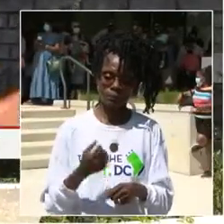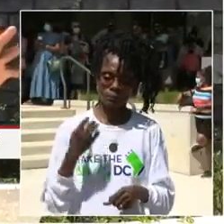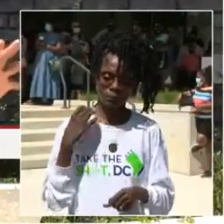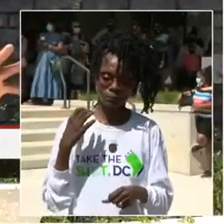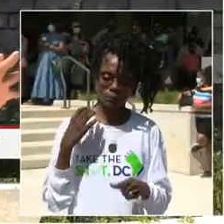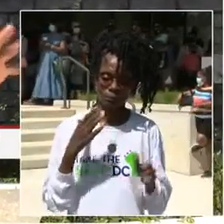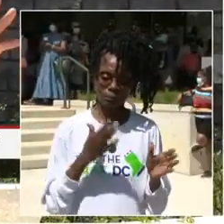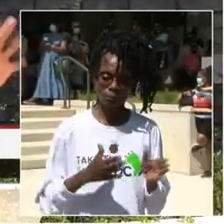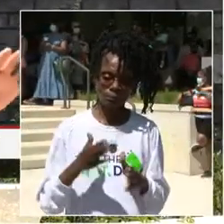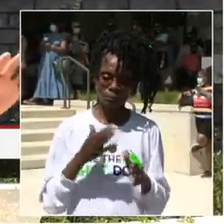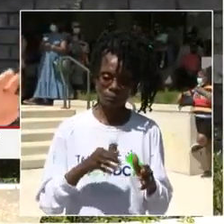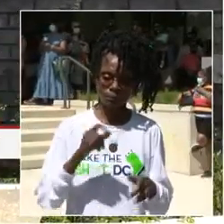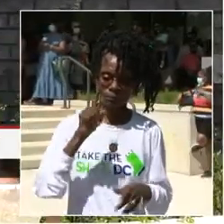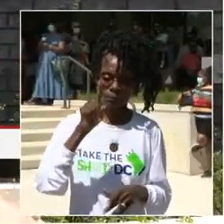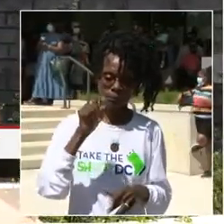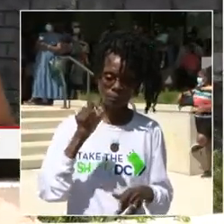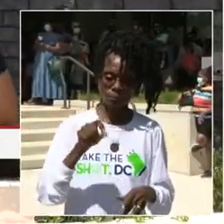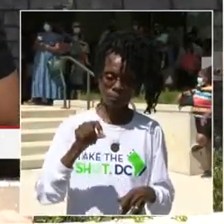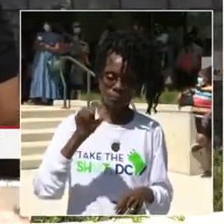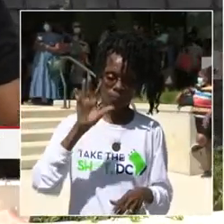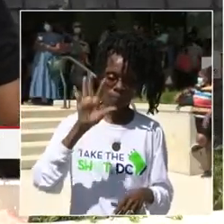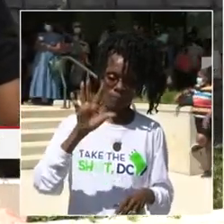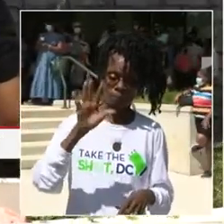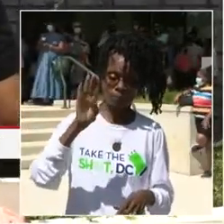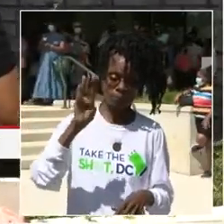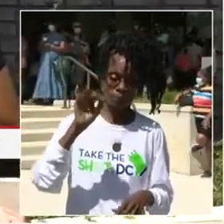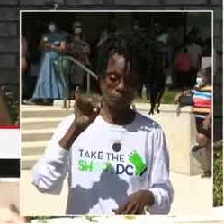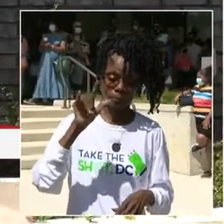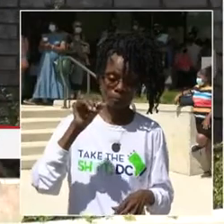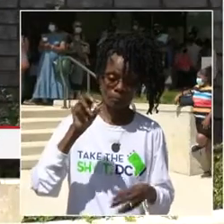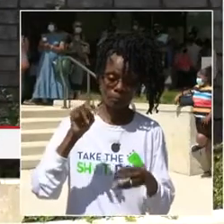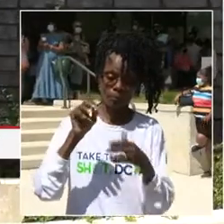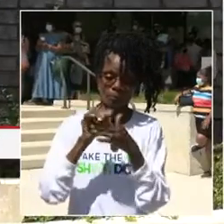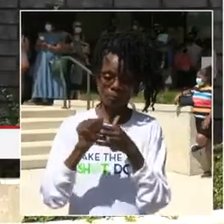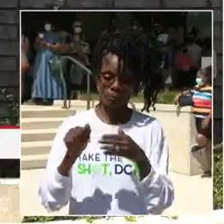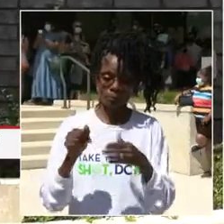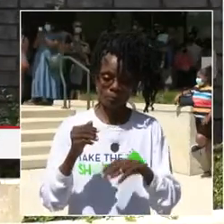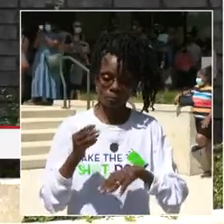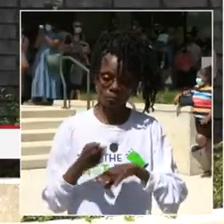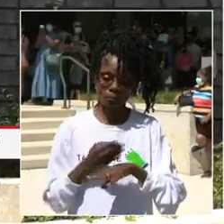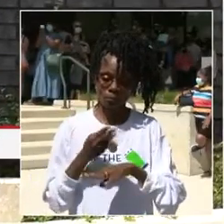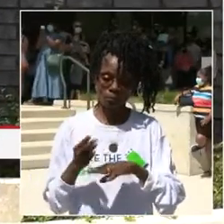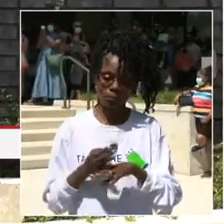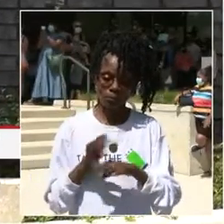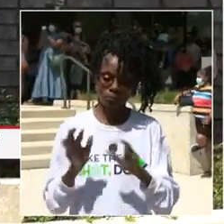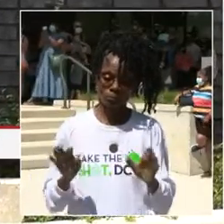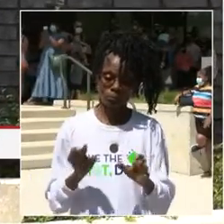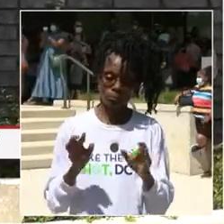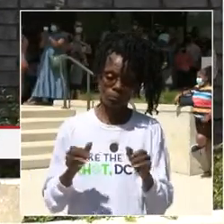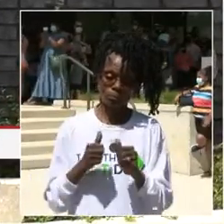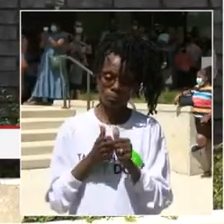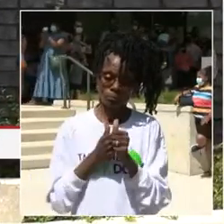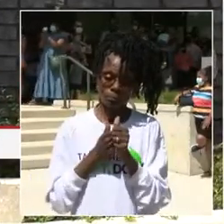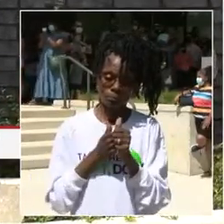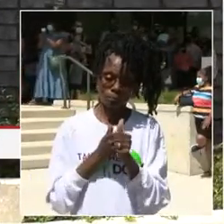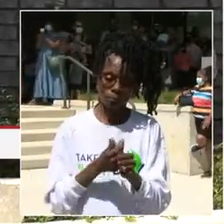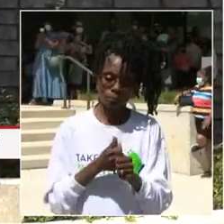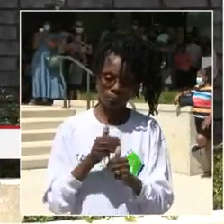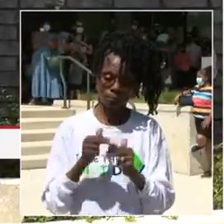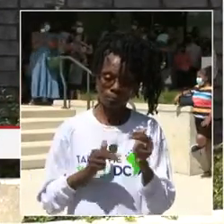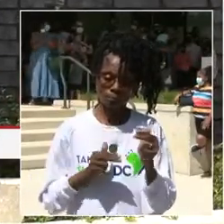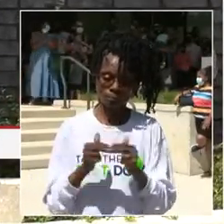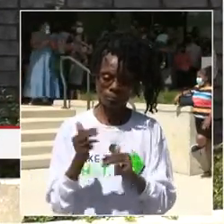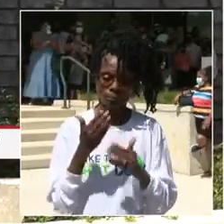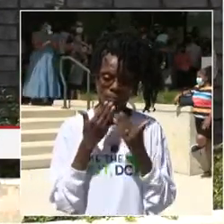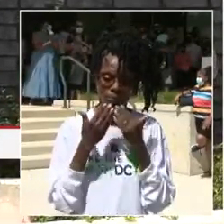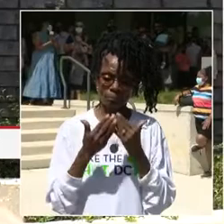billion dedicated to modernizing and updating our school facilities. So thank you again to the mayor, your leadership, also to our council